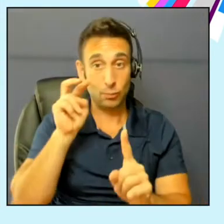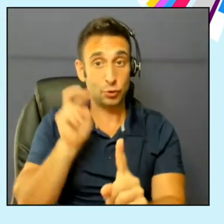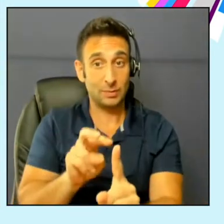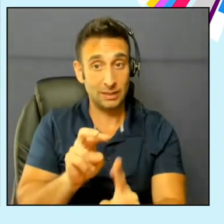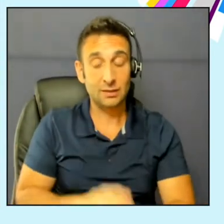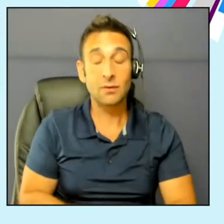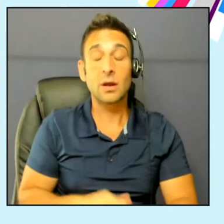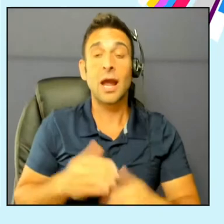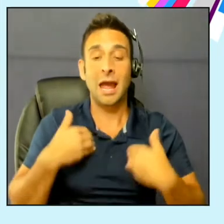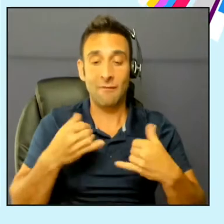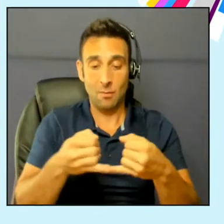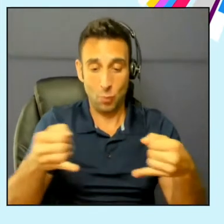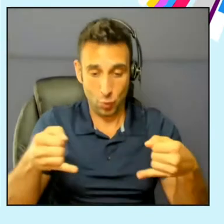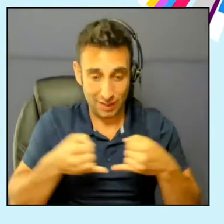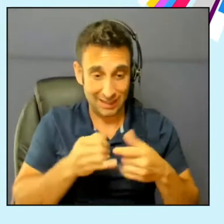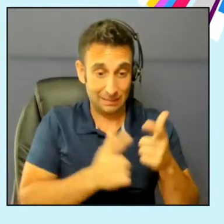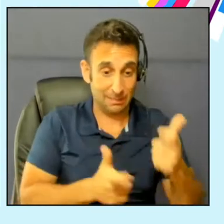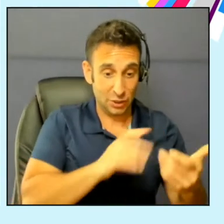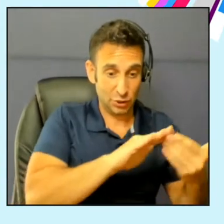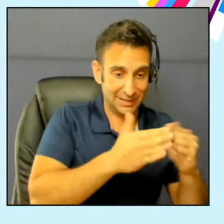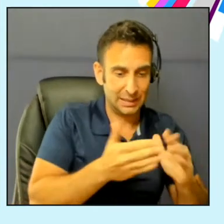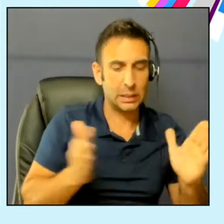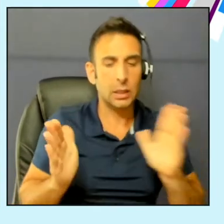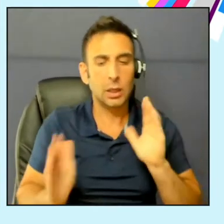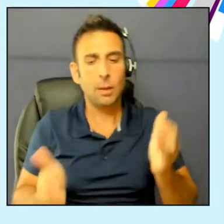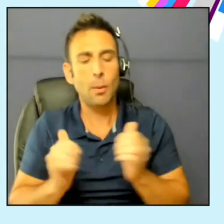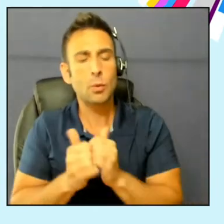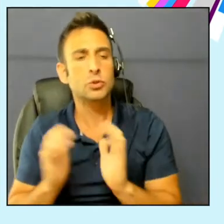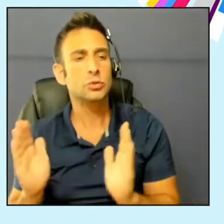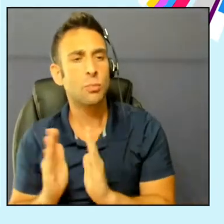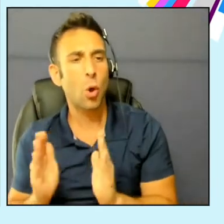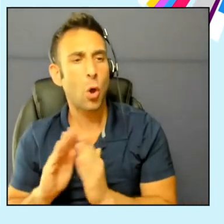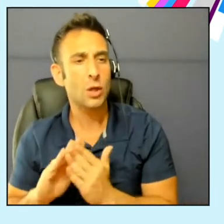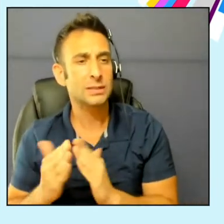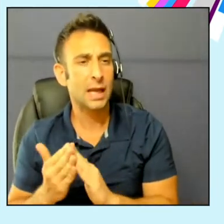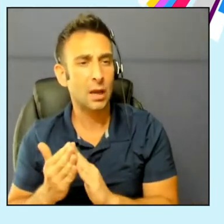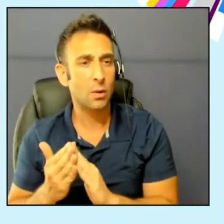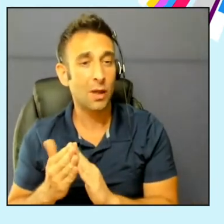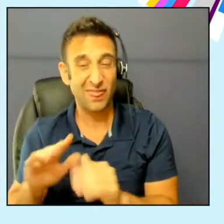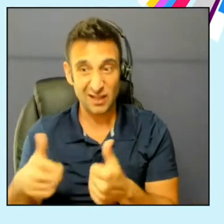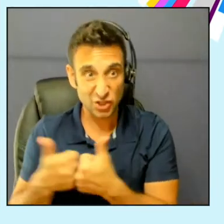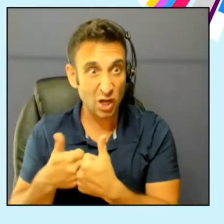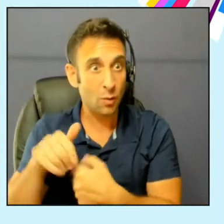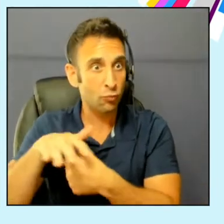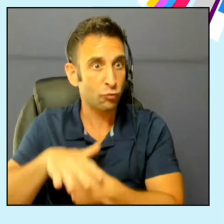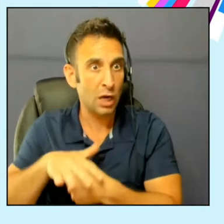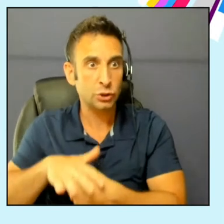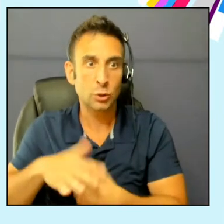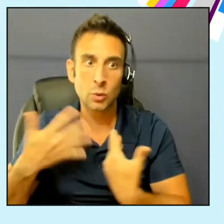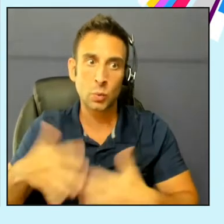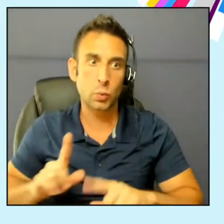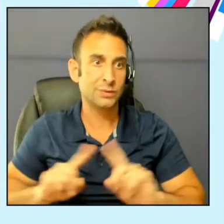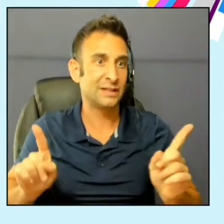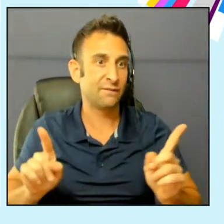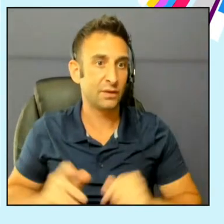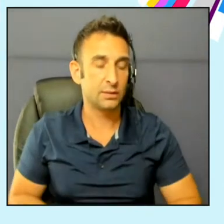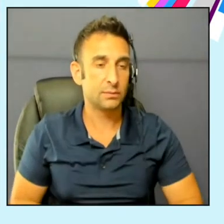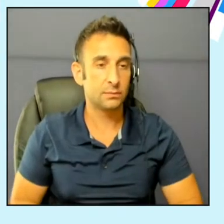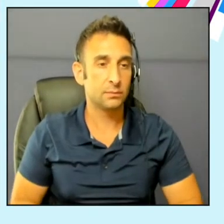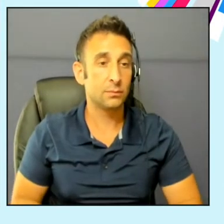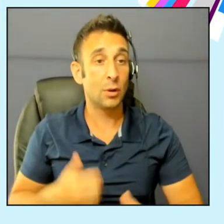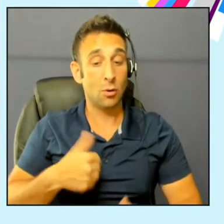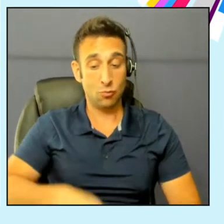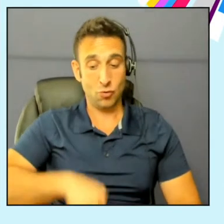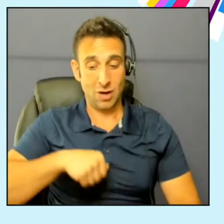bigger cities and those living in small towns and villages where the challenges and pressures are so, so different. So Pride Has No Borders